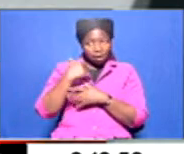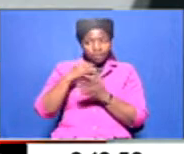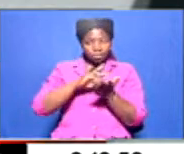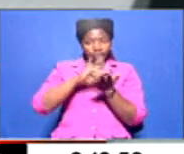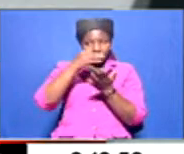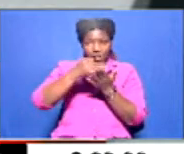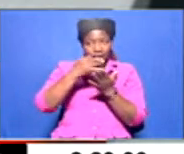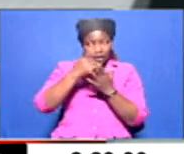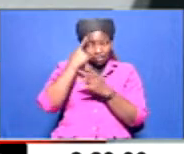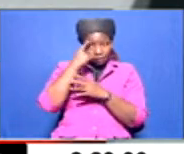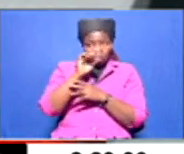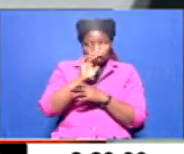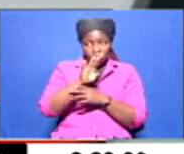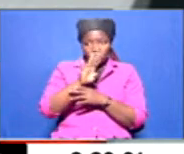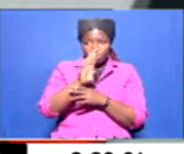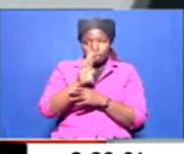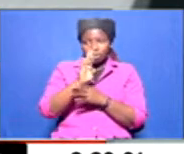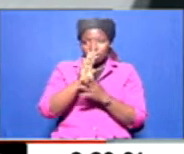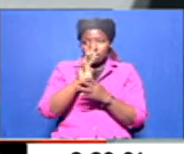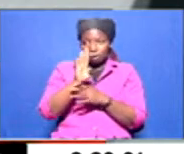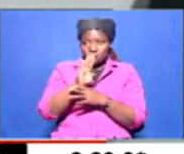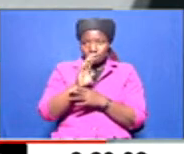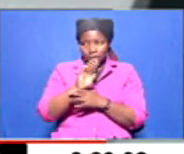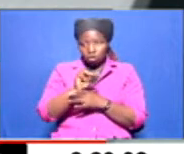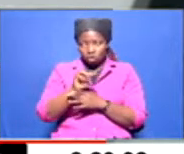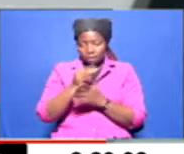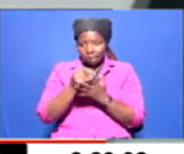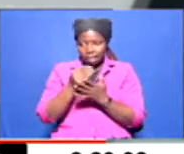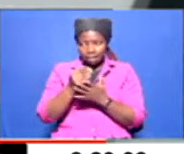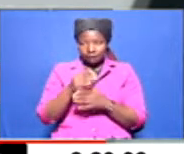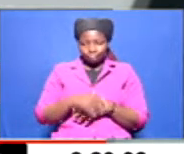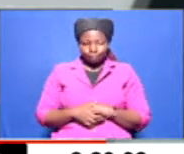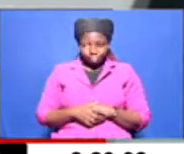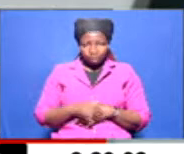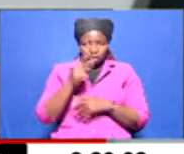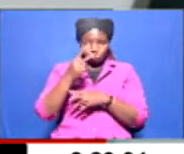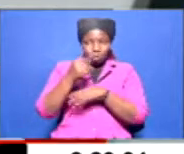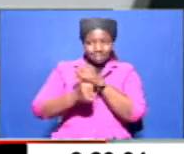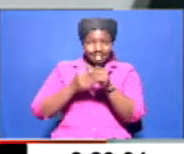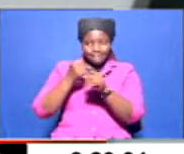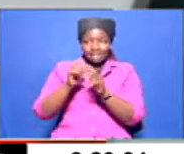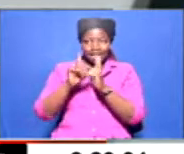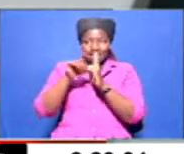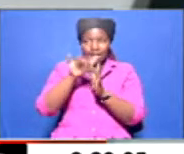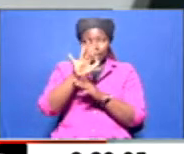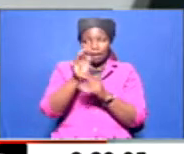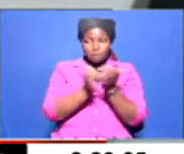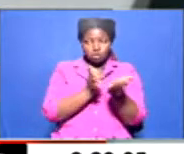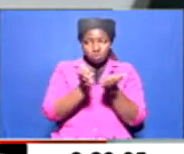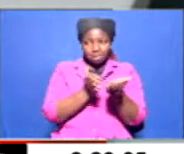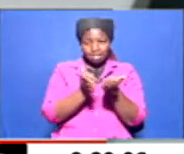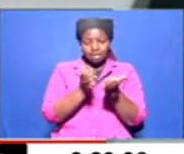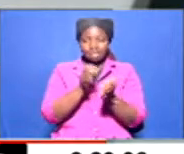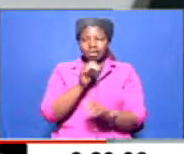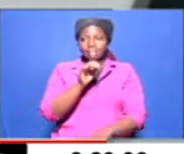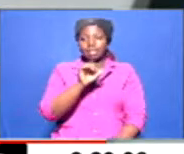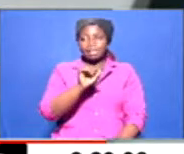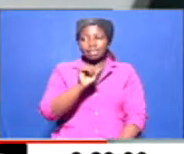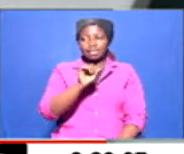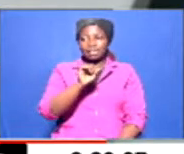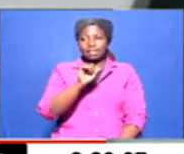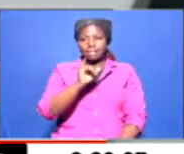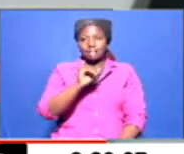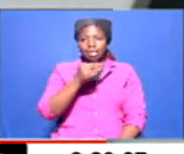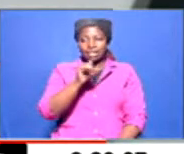for use by the parent of one of them. 2 years later, their business venture, Zihanga Limited, has grown